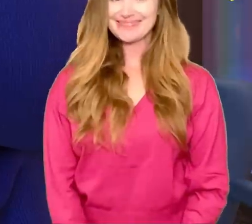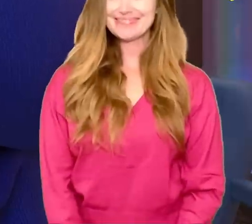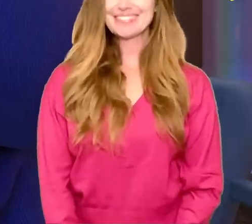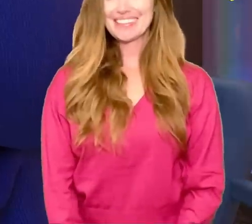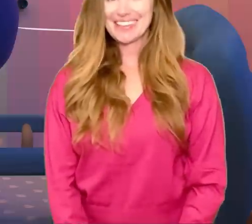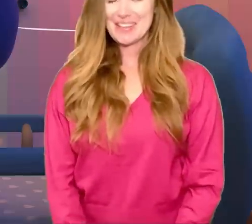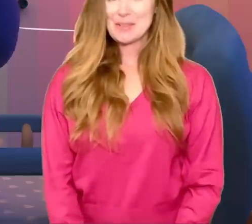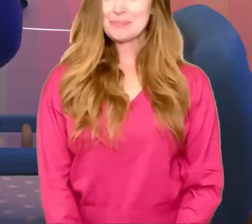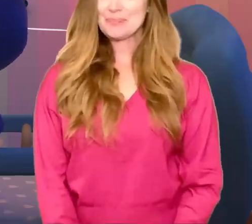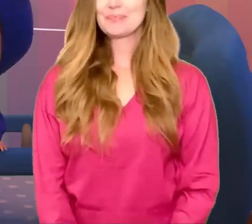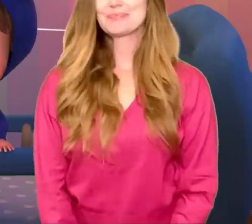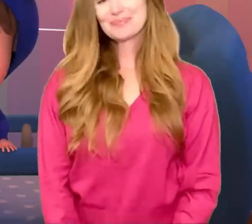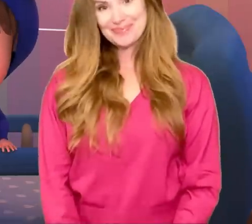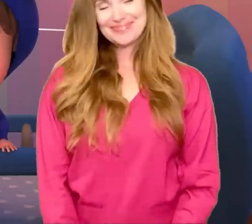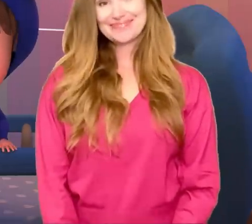laughs